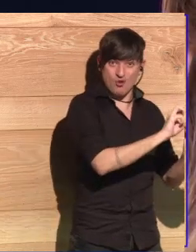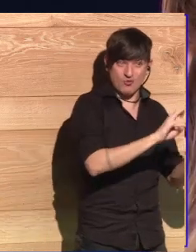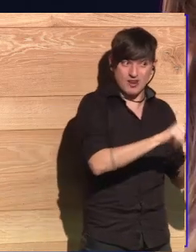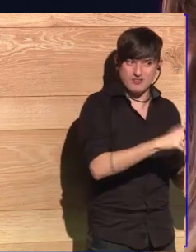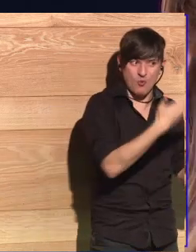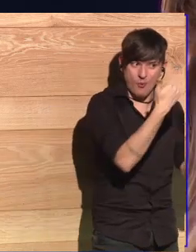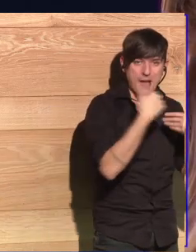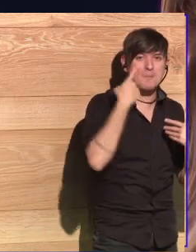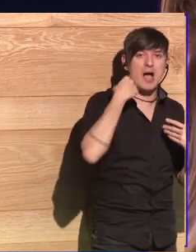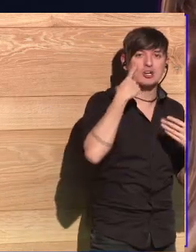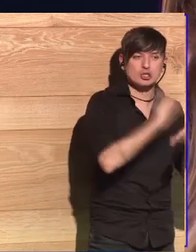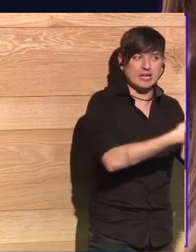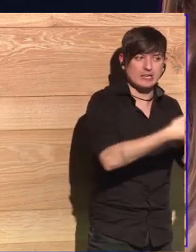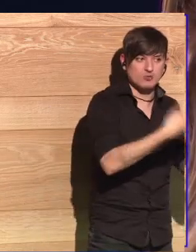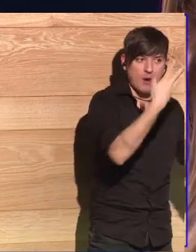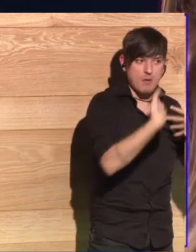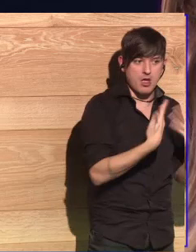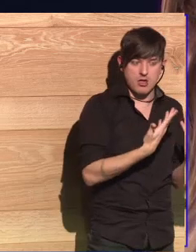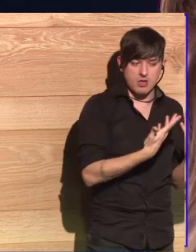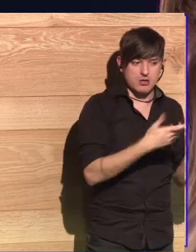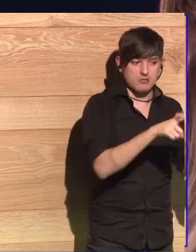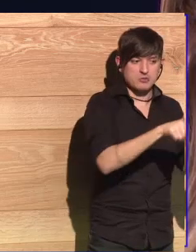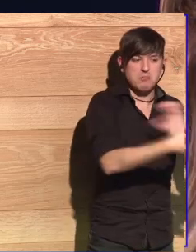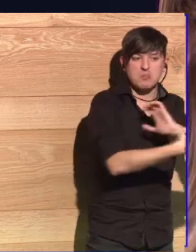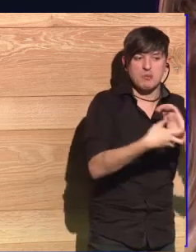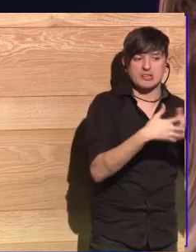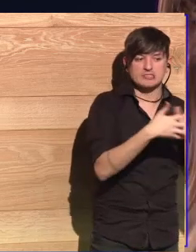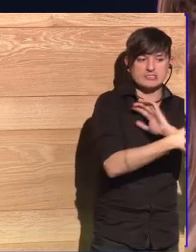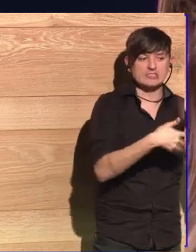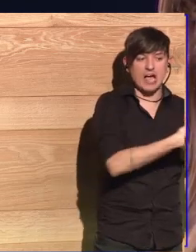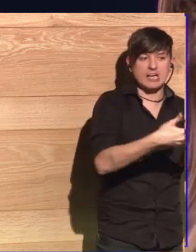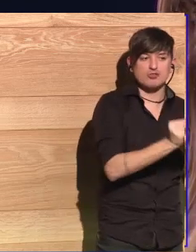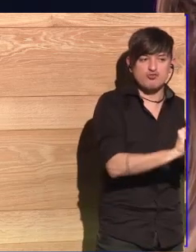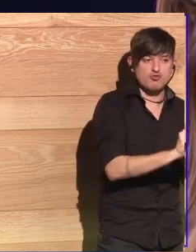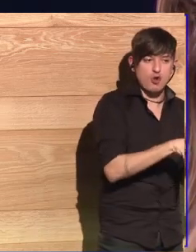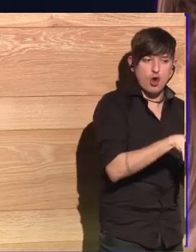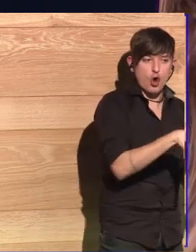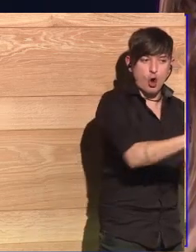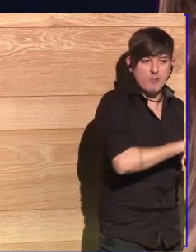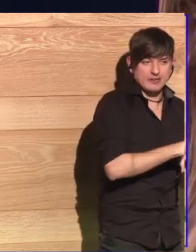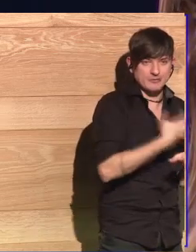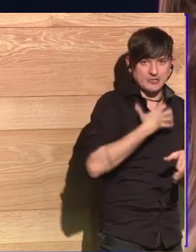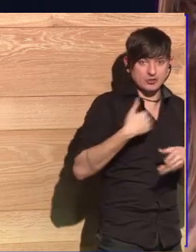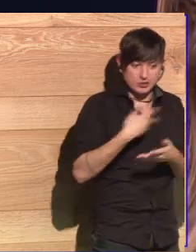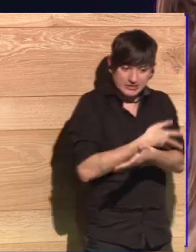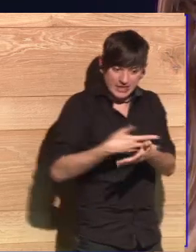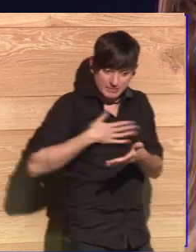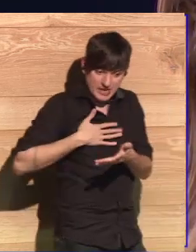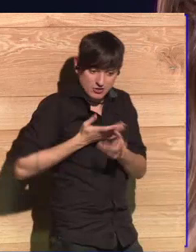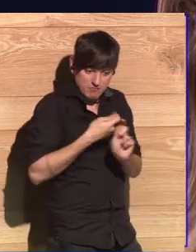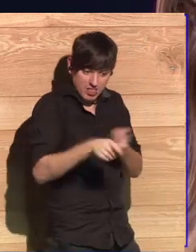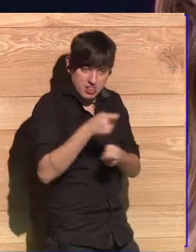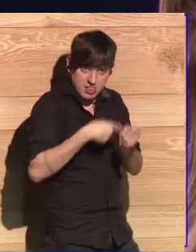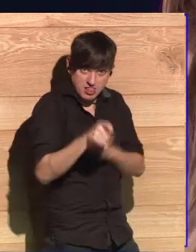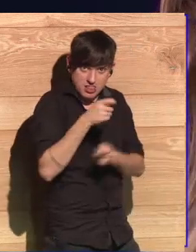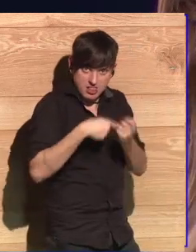So it was actually selling my blood that allowed me to save up